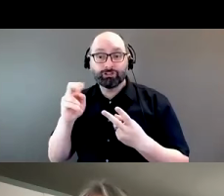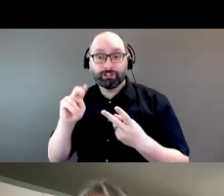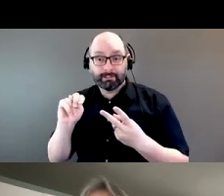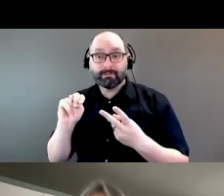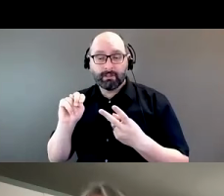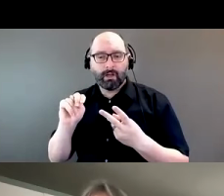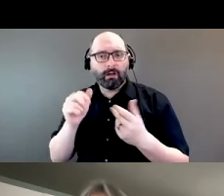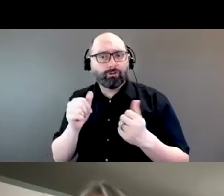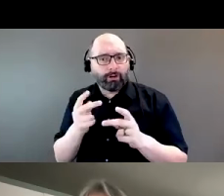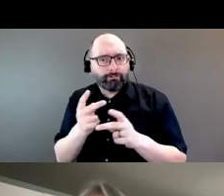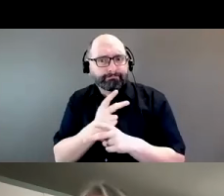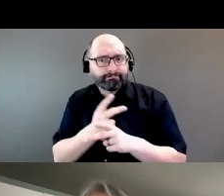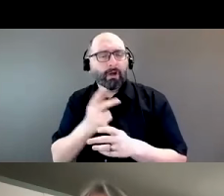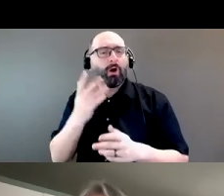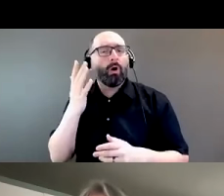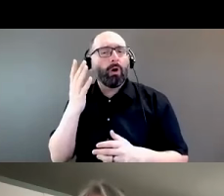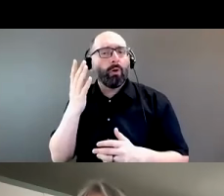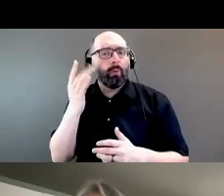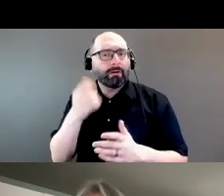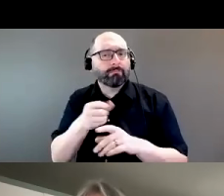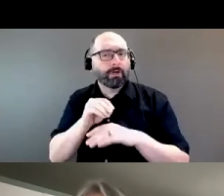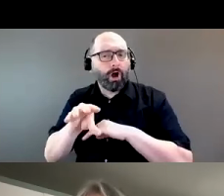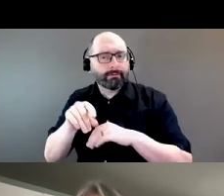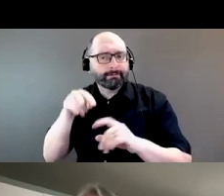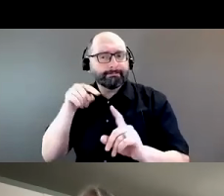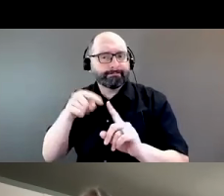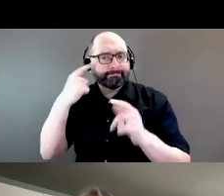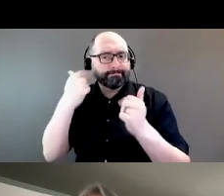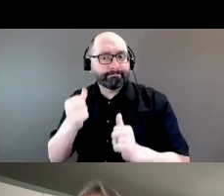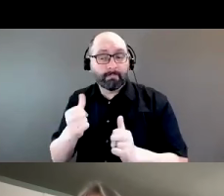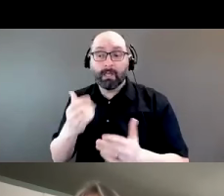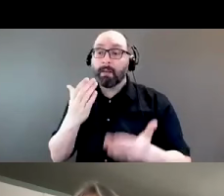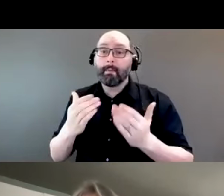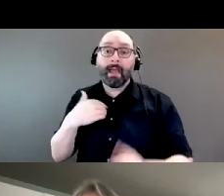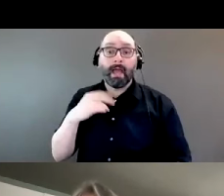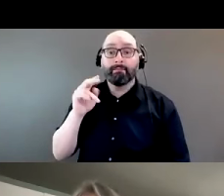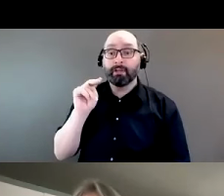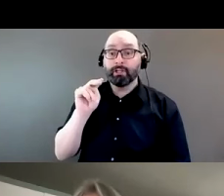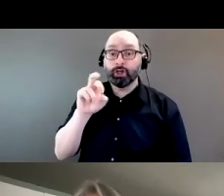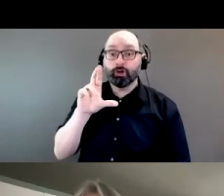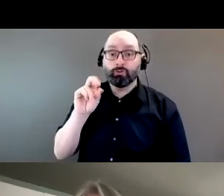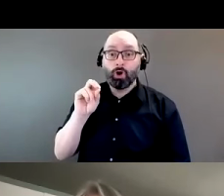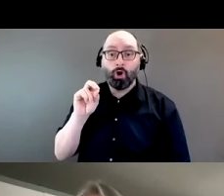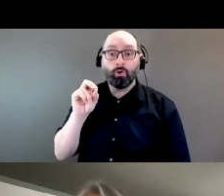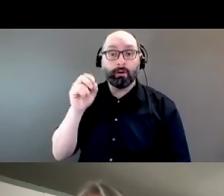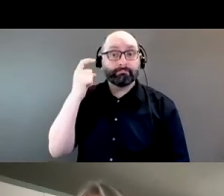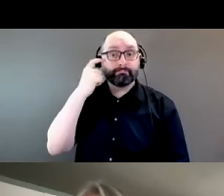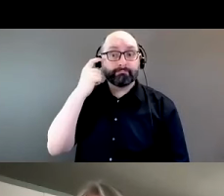cause of this cognitive impairment. Right? Is it a neurodegenerative disease like Alzheimer's or something else? So I